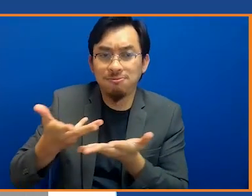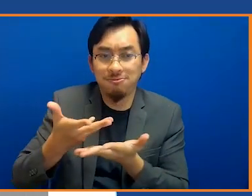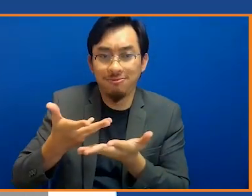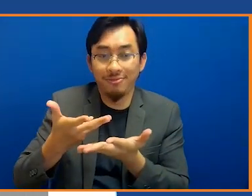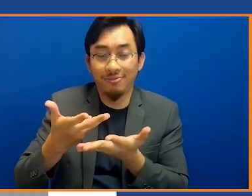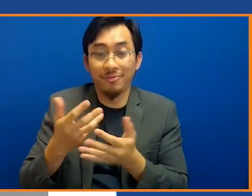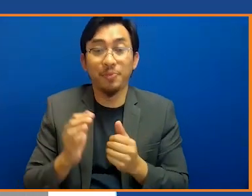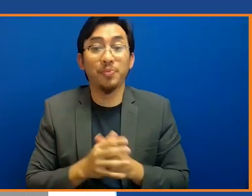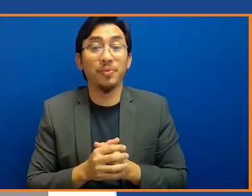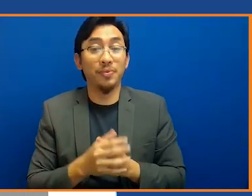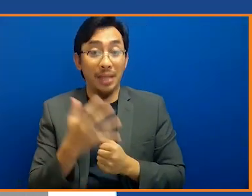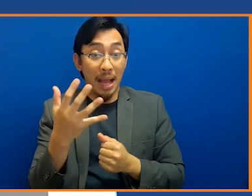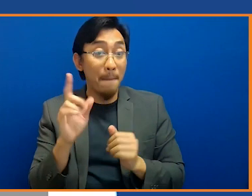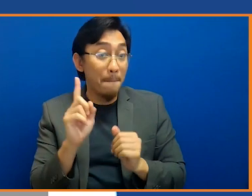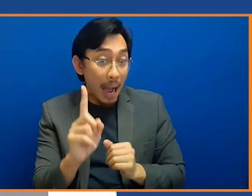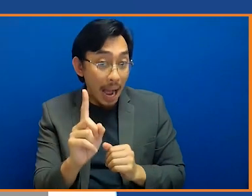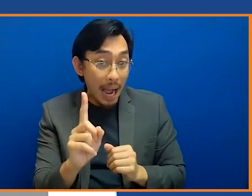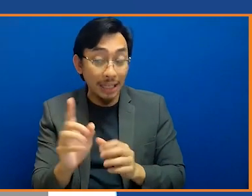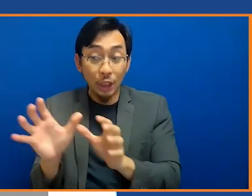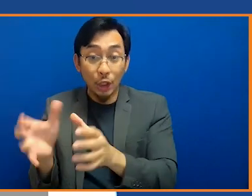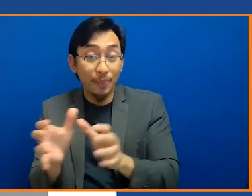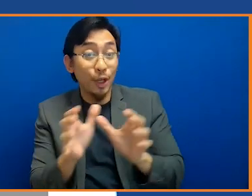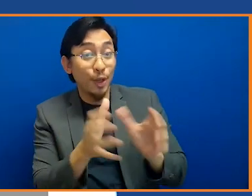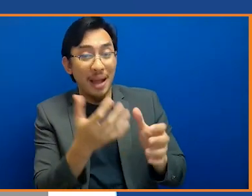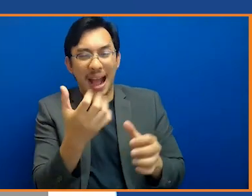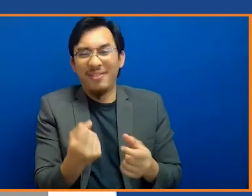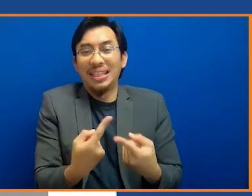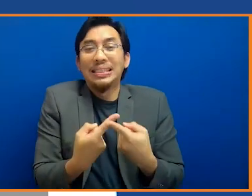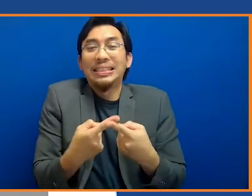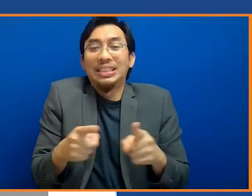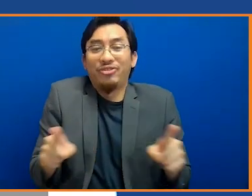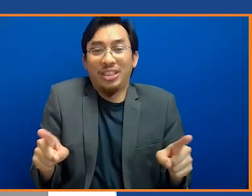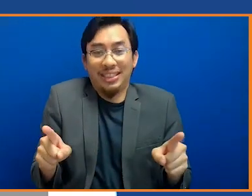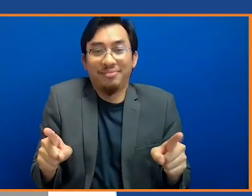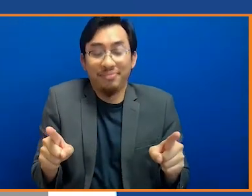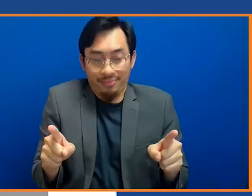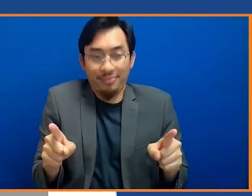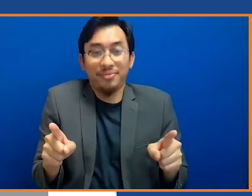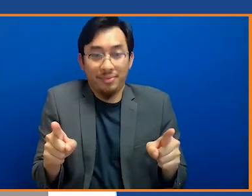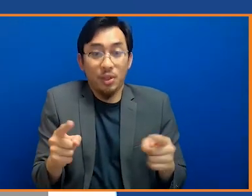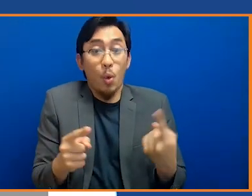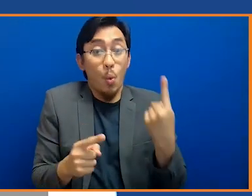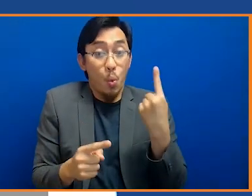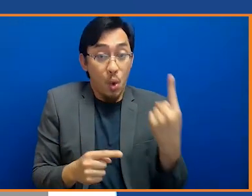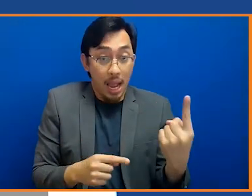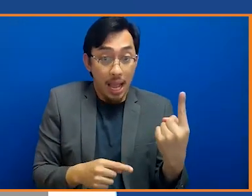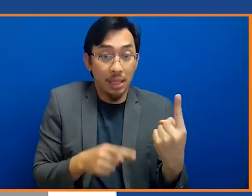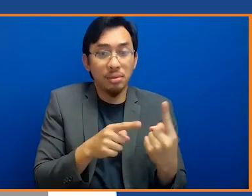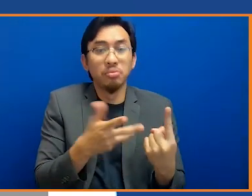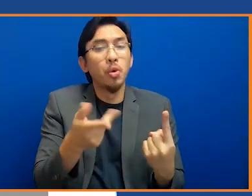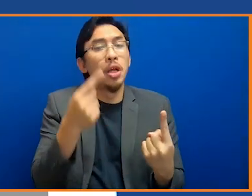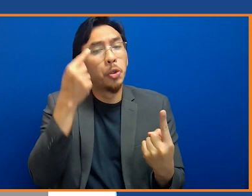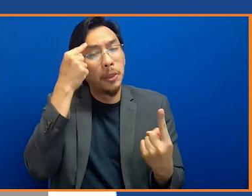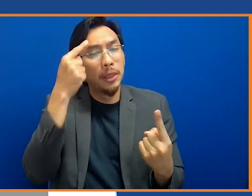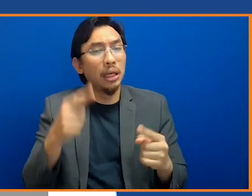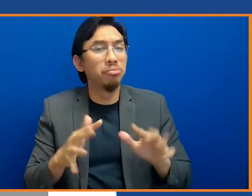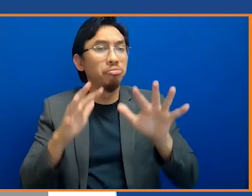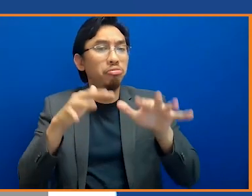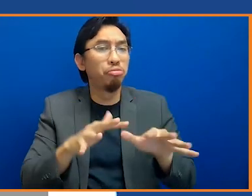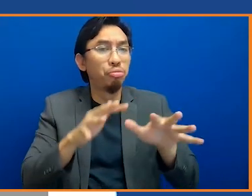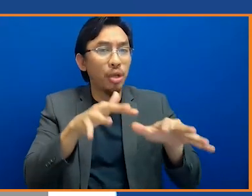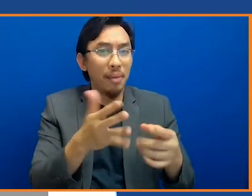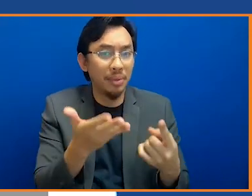discussed. So, but each of group will discuss different points. Number one, what do you think about tsunami